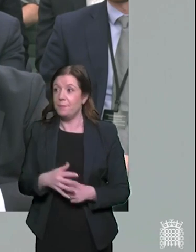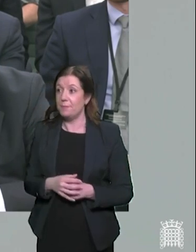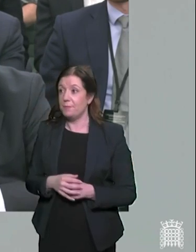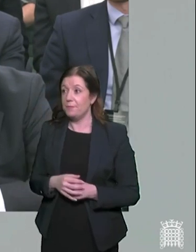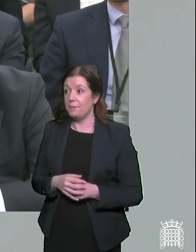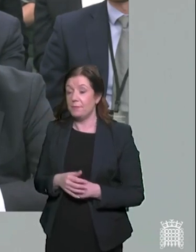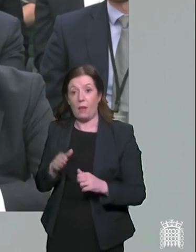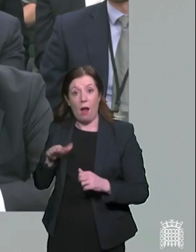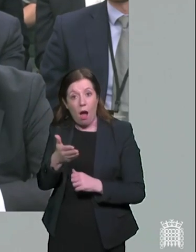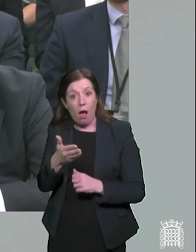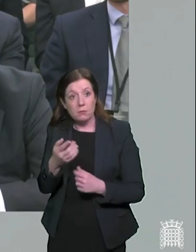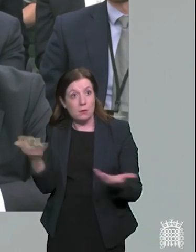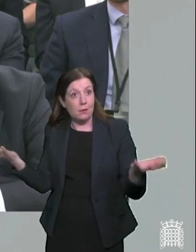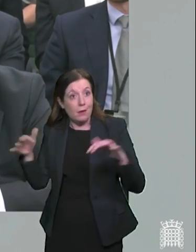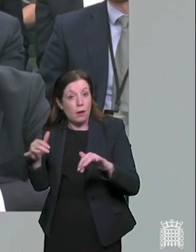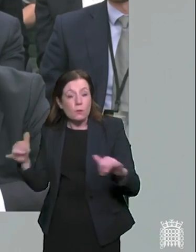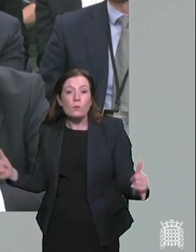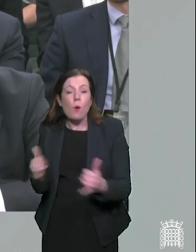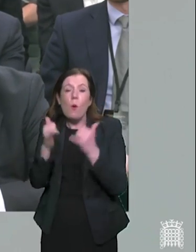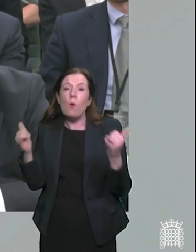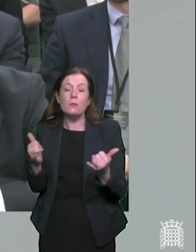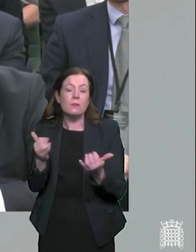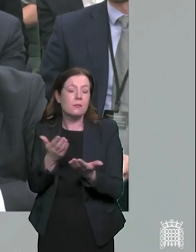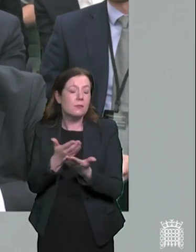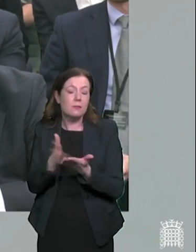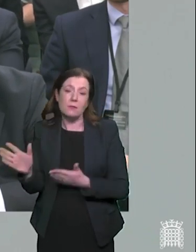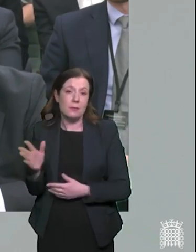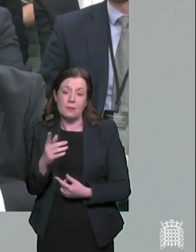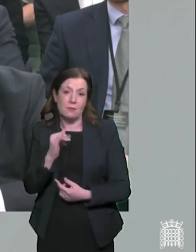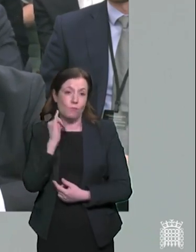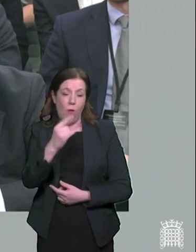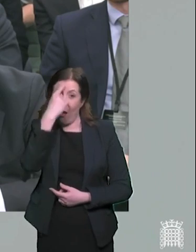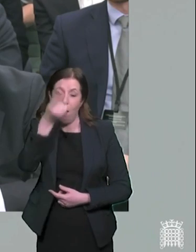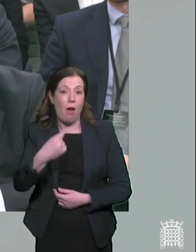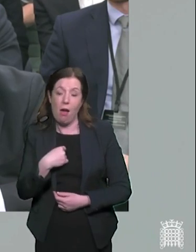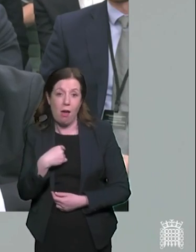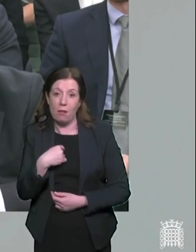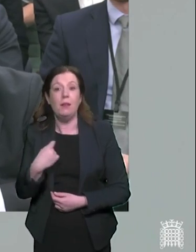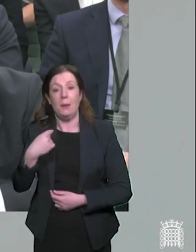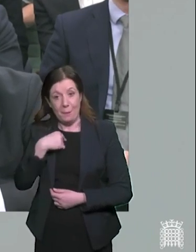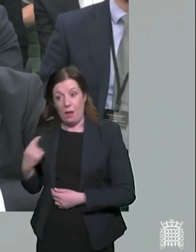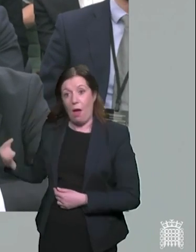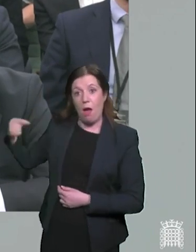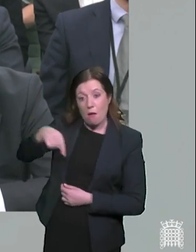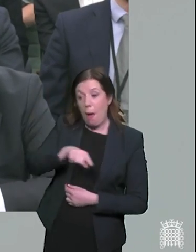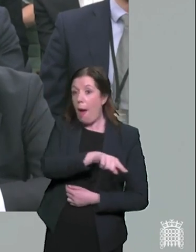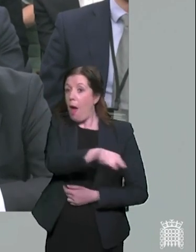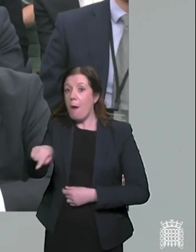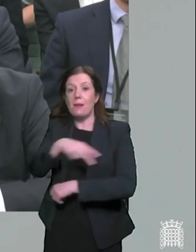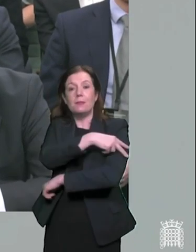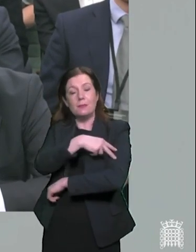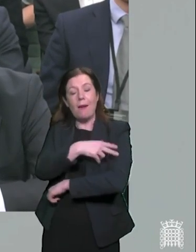that event was a purely social gathering are quite wrong. My purpose there was to thank staff,